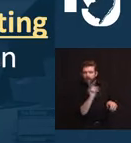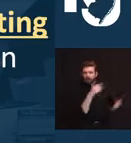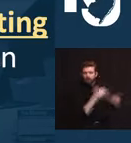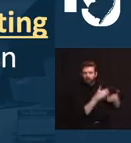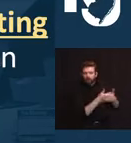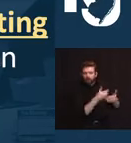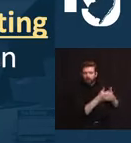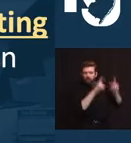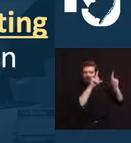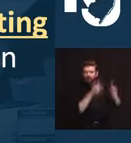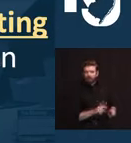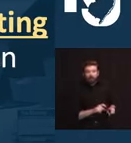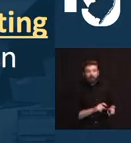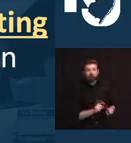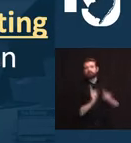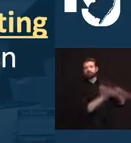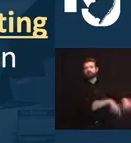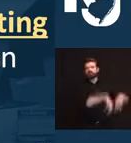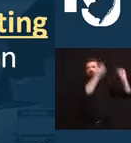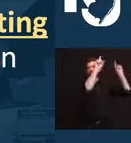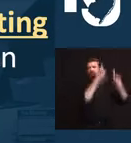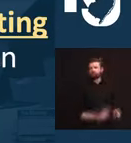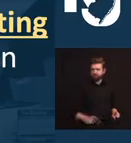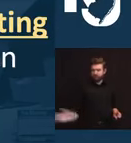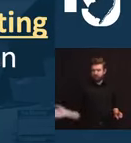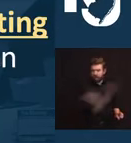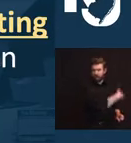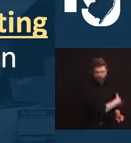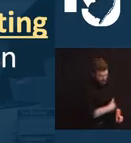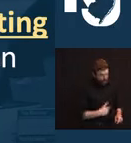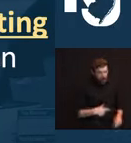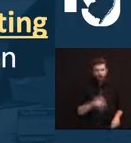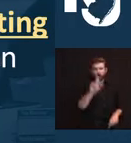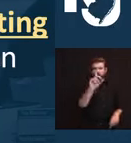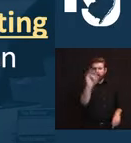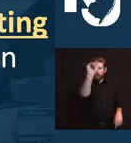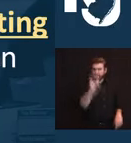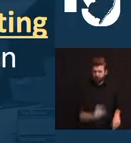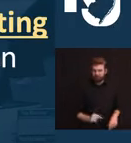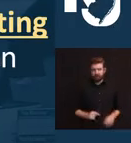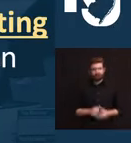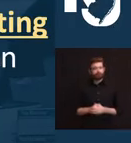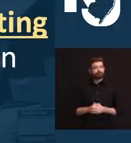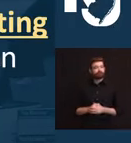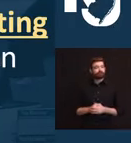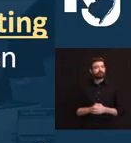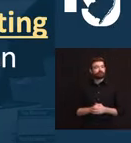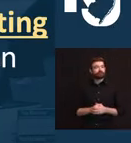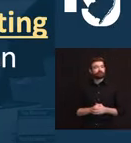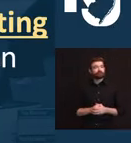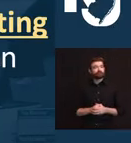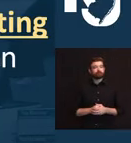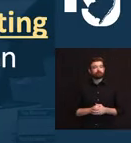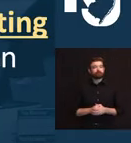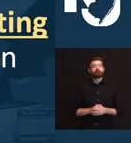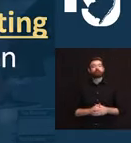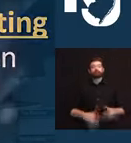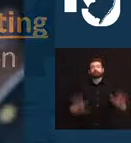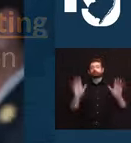There is absolutely no reason not to. Finally today, I would like to close by acknowledging that today